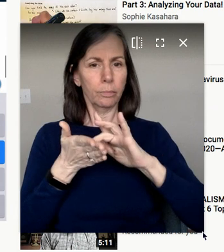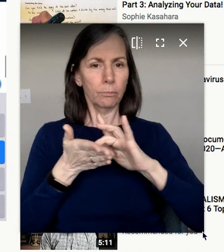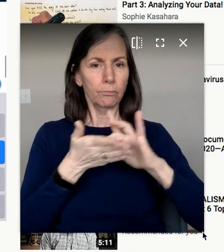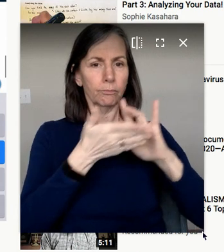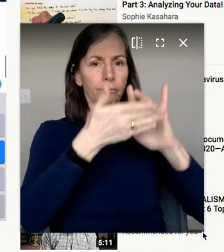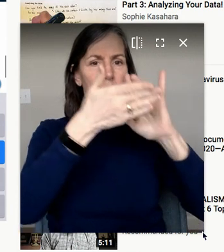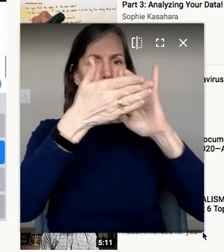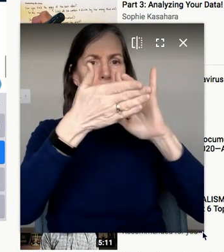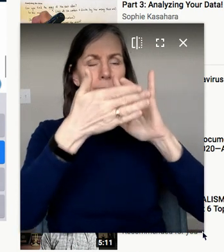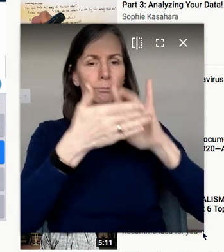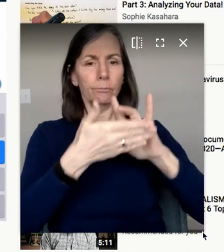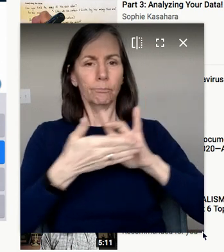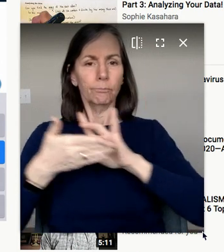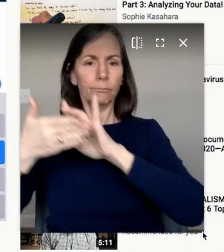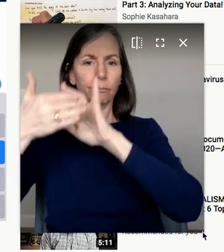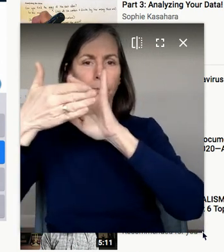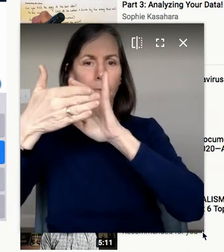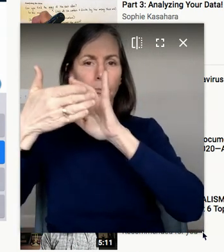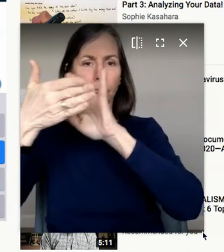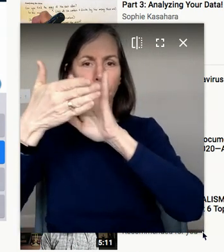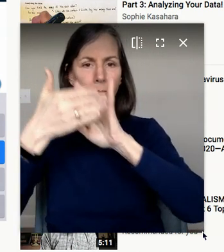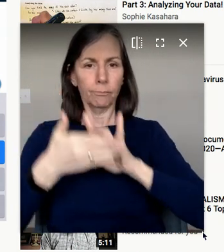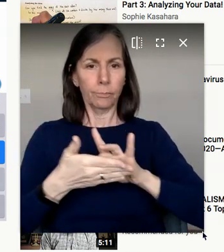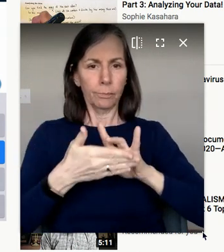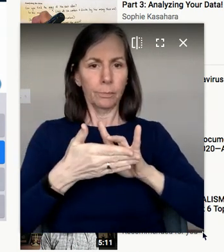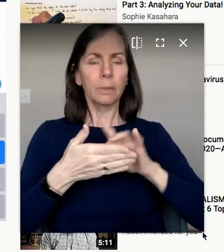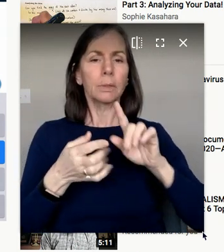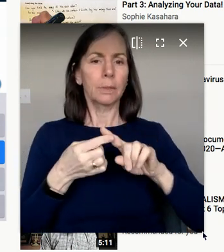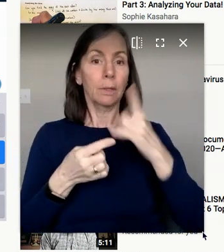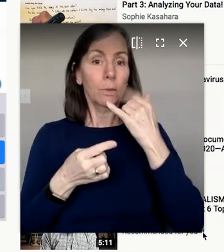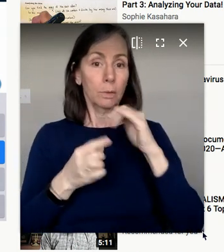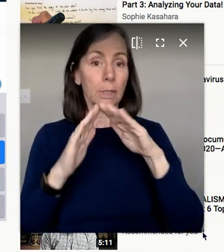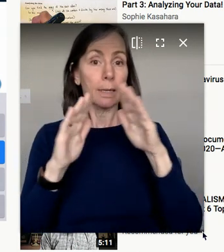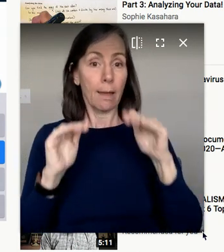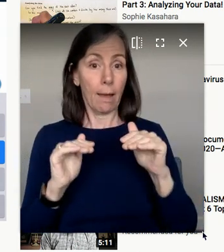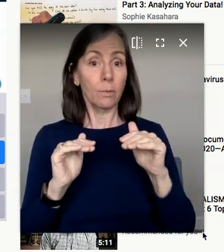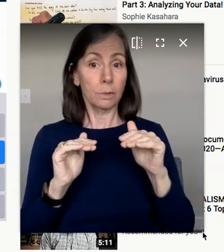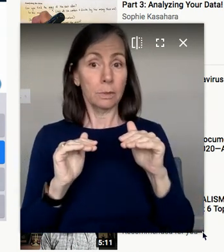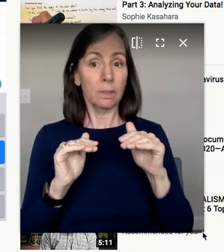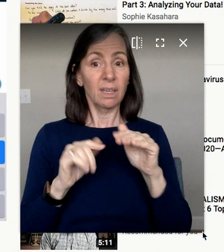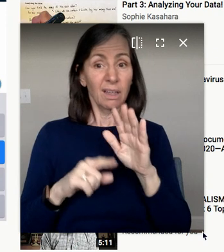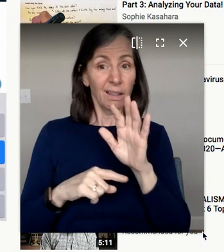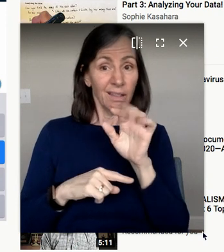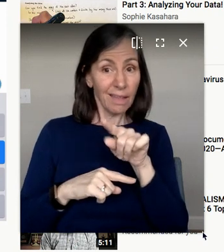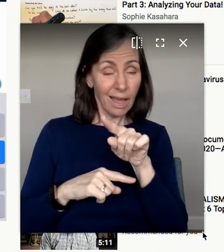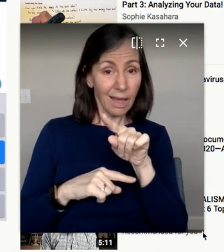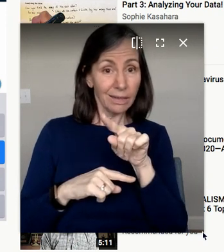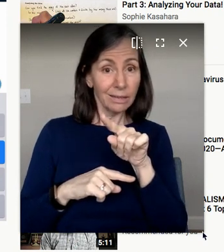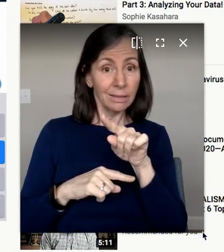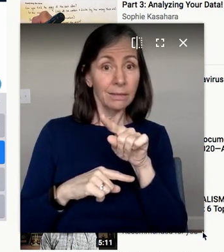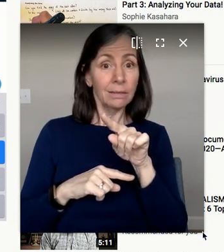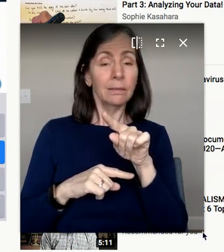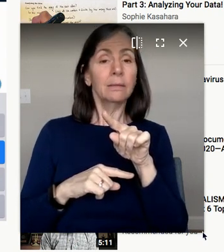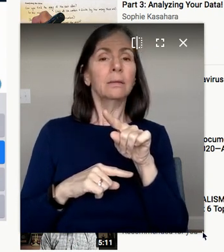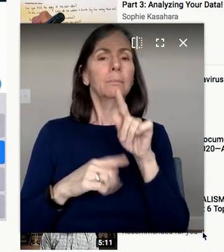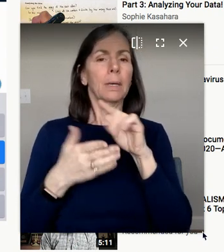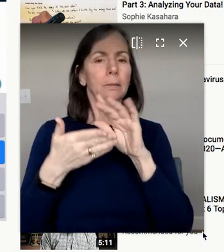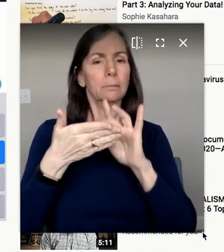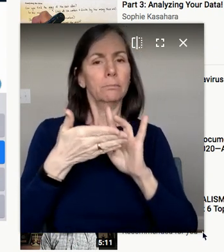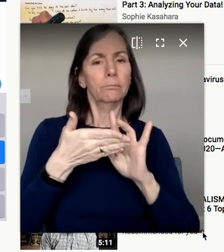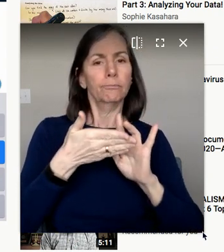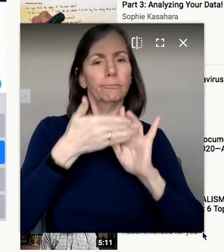So it looks like I need to move this piece to the top.